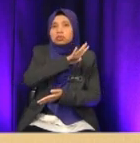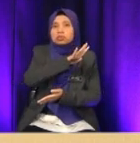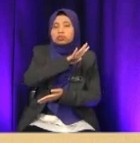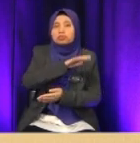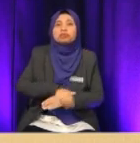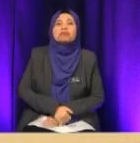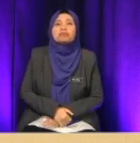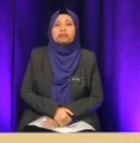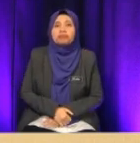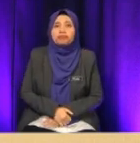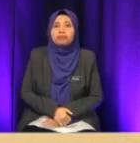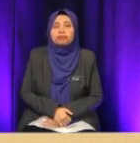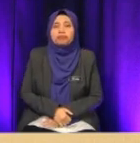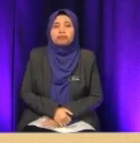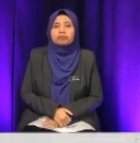to lend a hand.